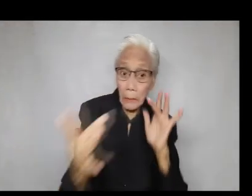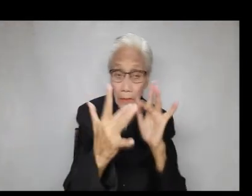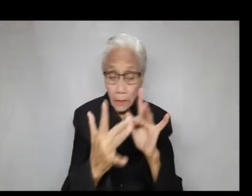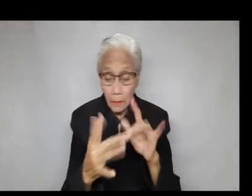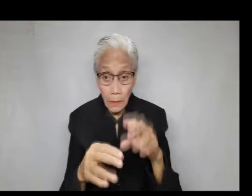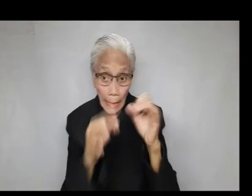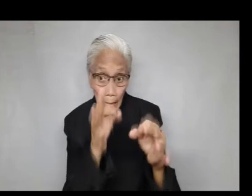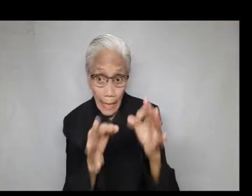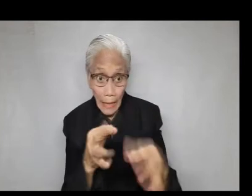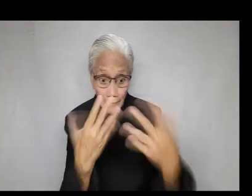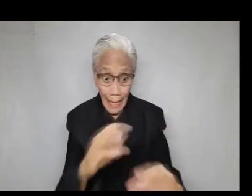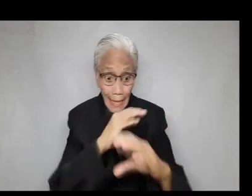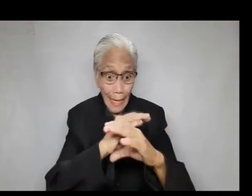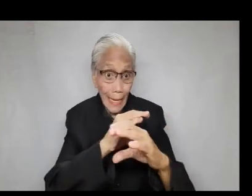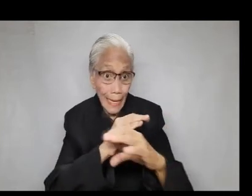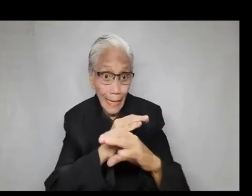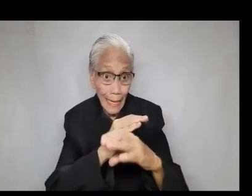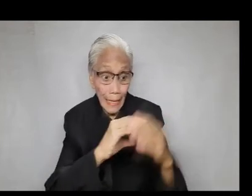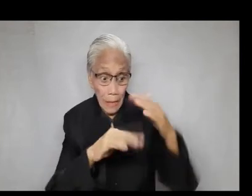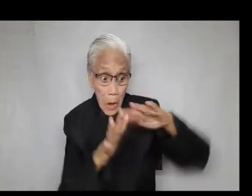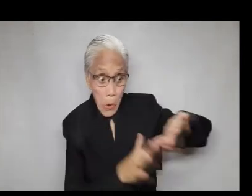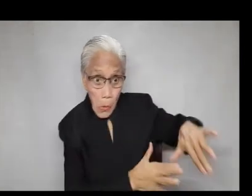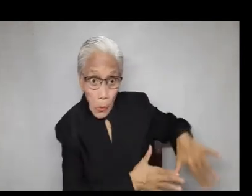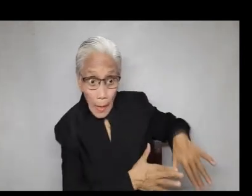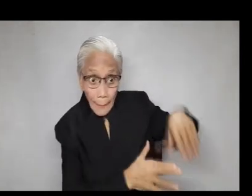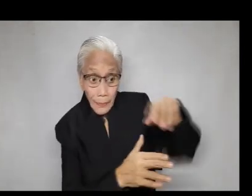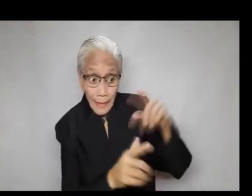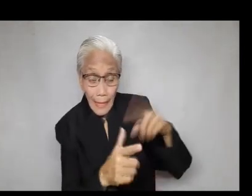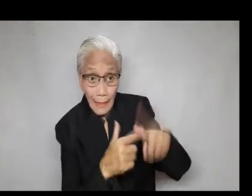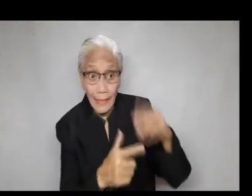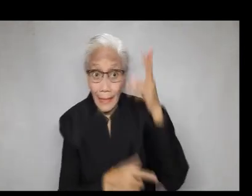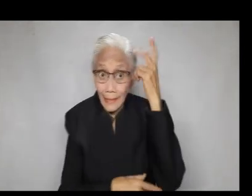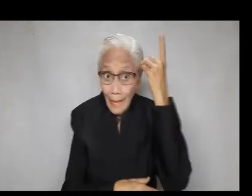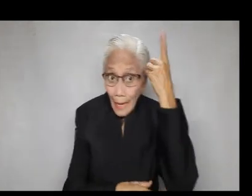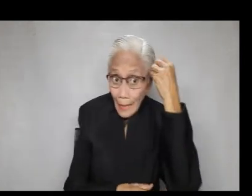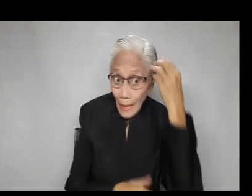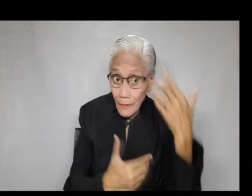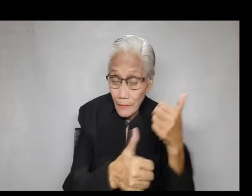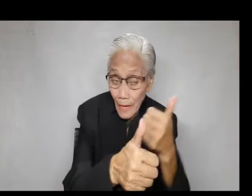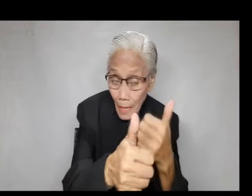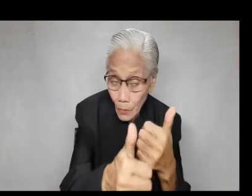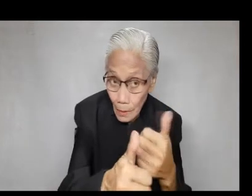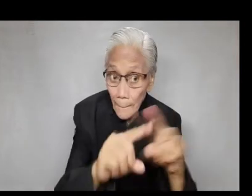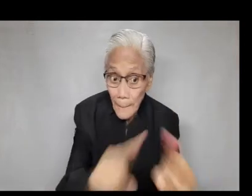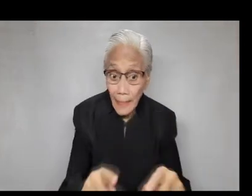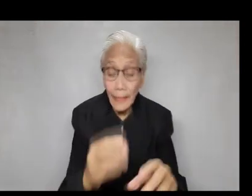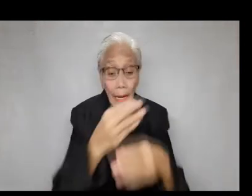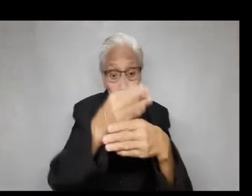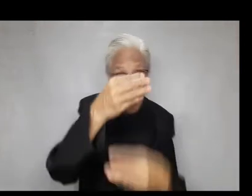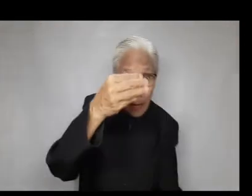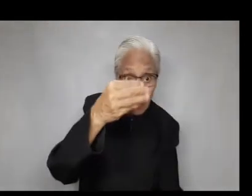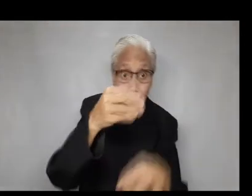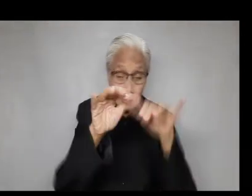the donkey, just out of its reach. Of course, you move the cart away, hoping the donkey